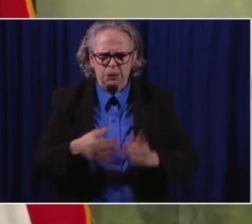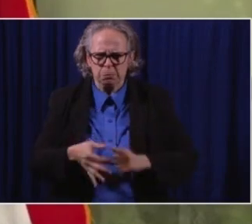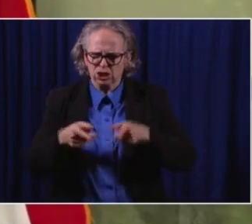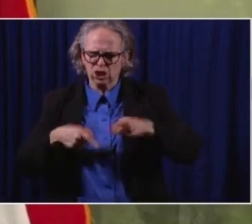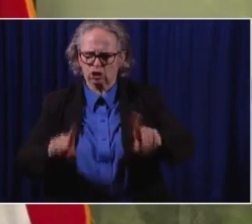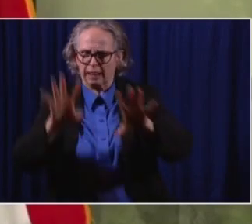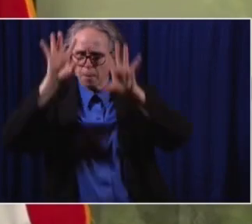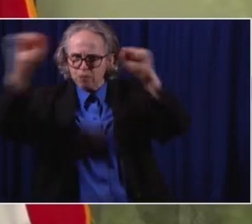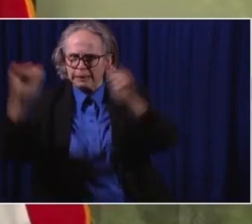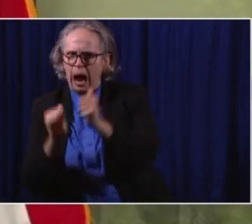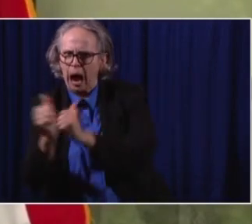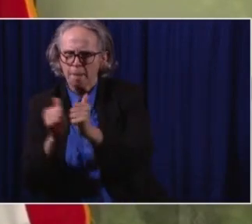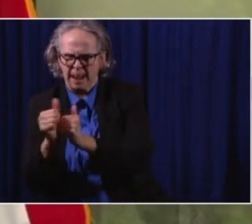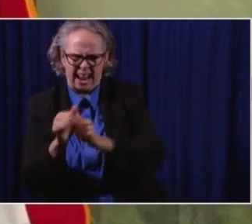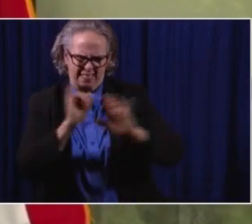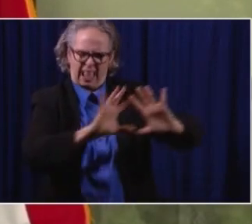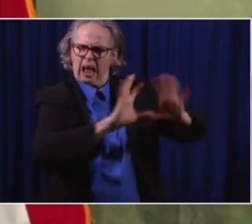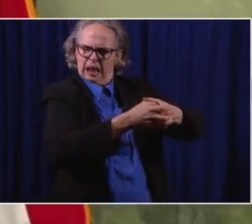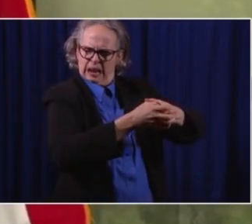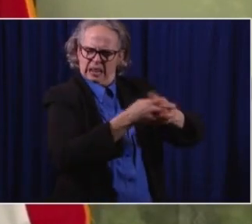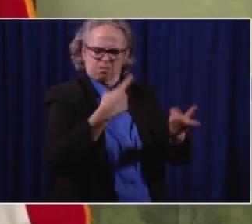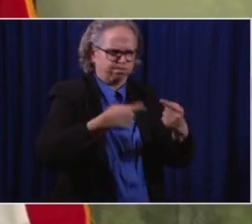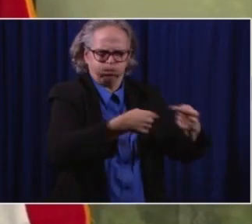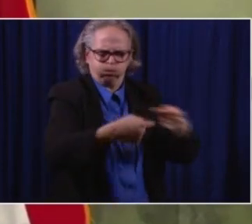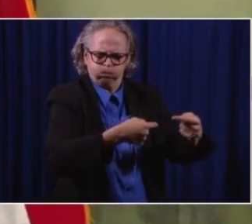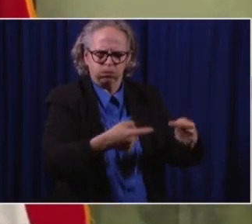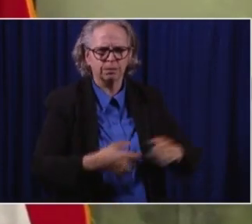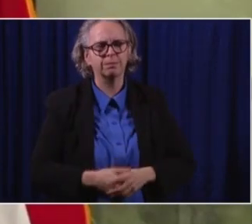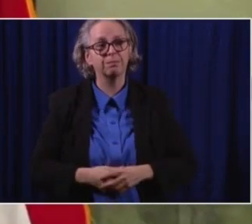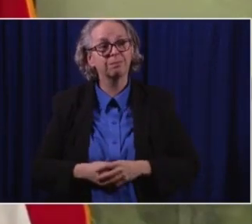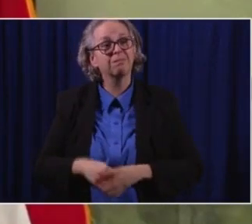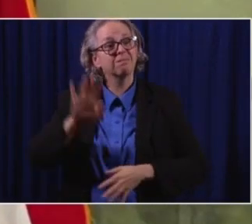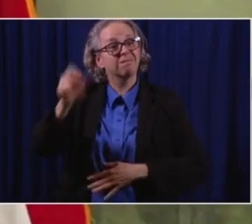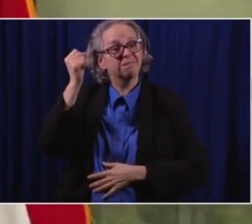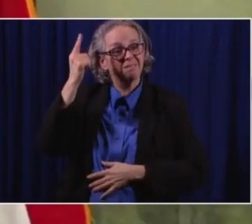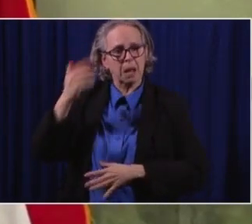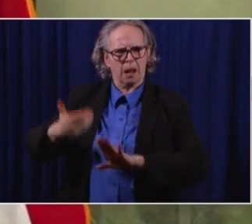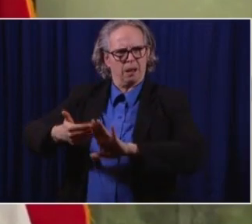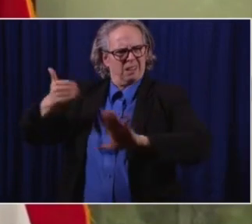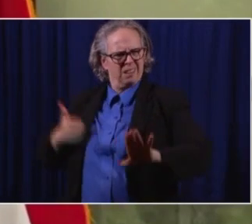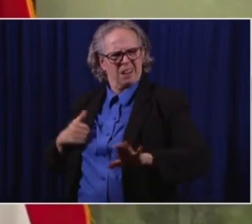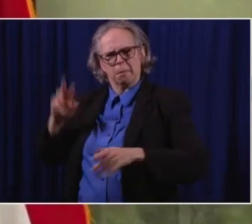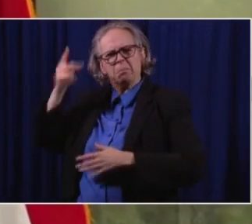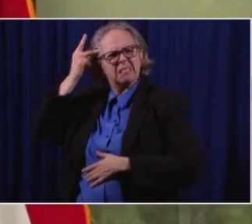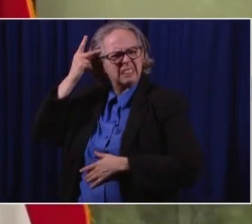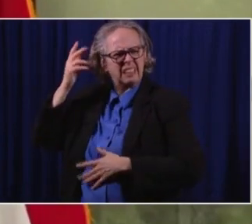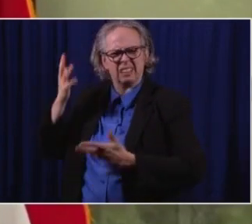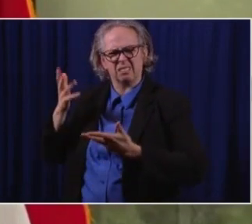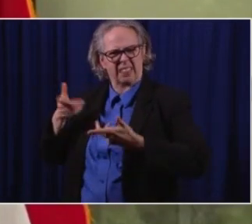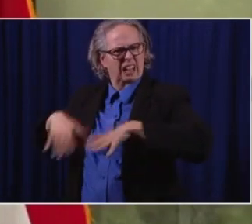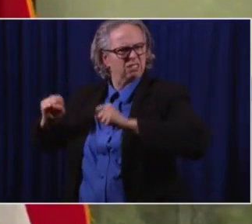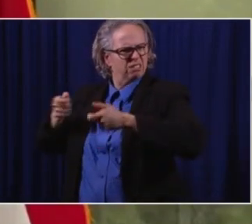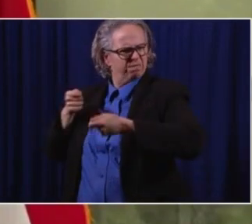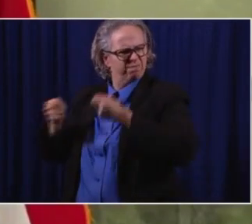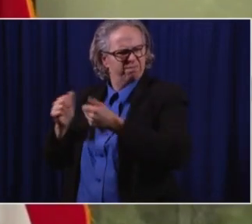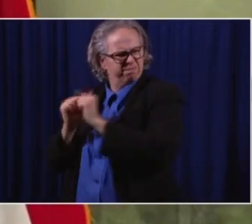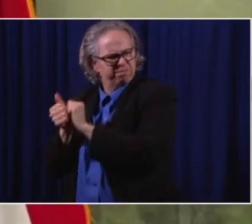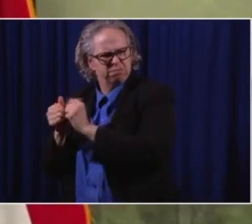people who had dominated the political scene were gone or leaving. Former President Theodore Roosevelt died